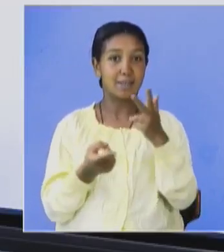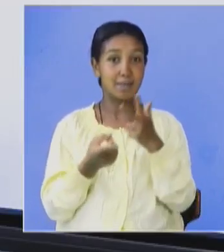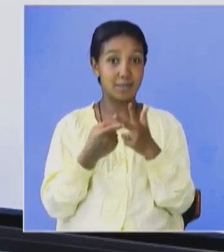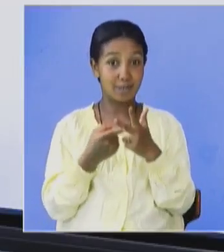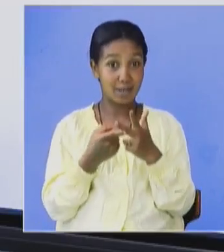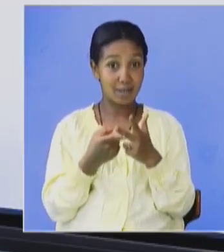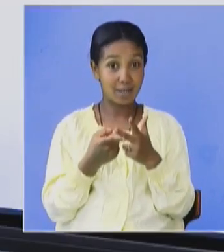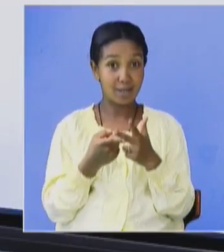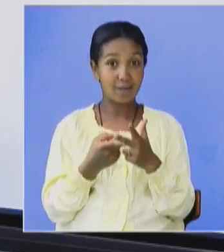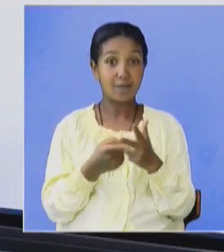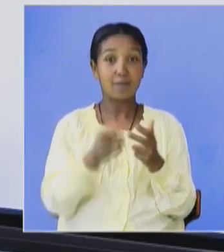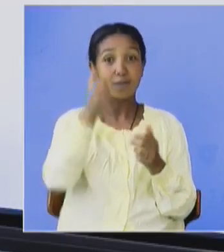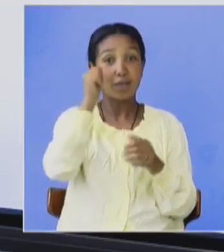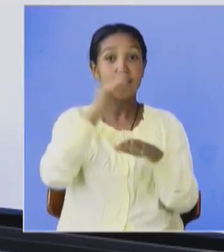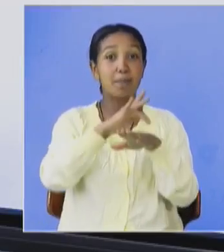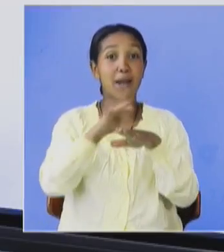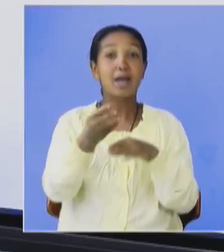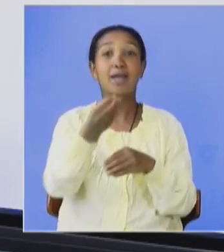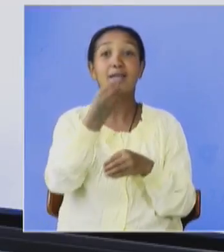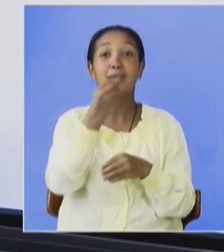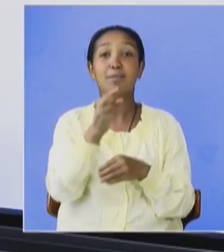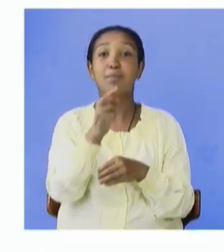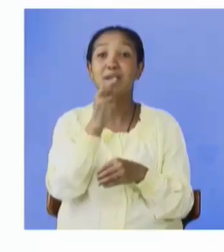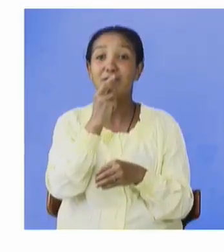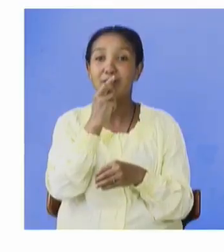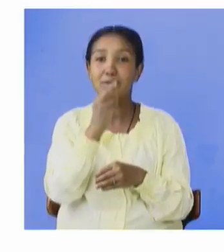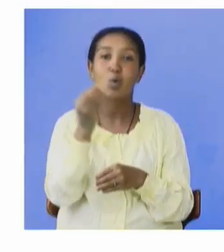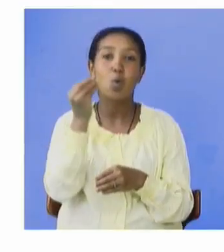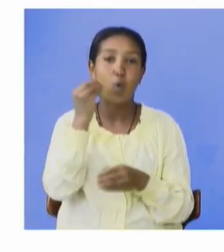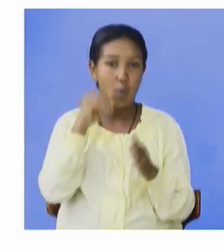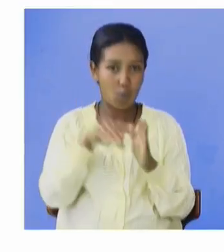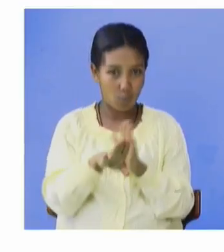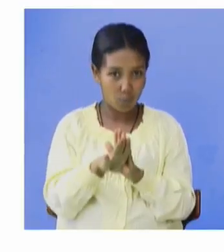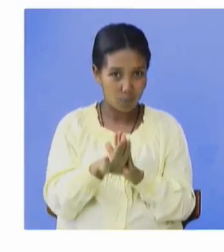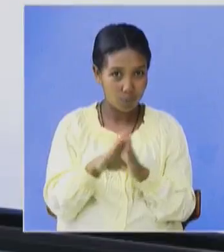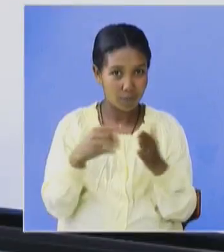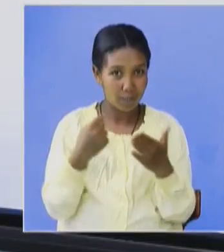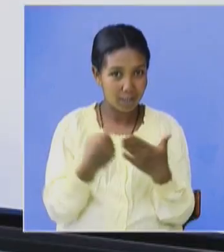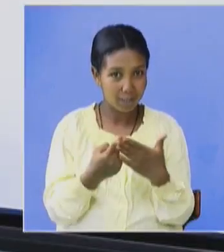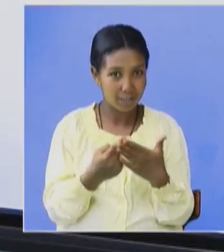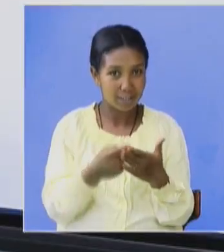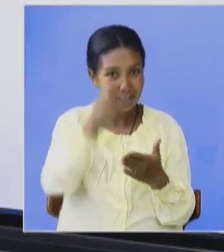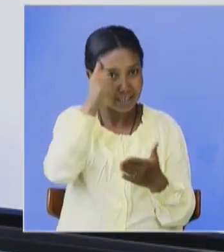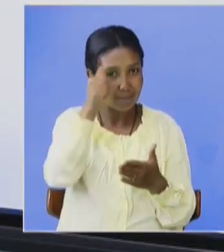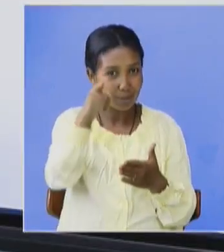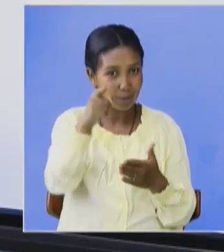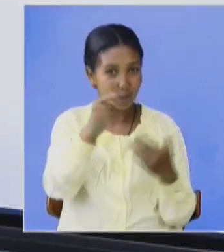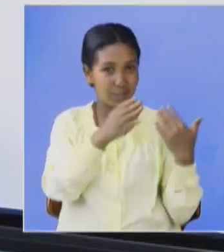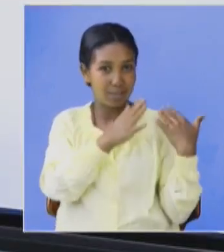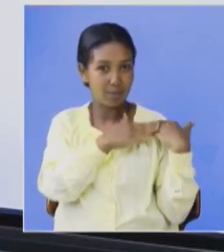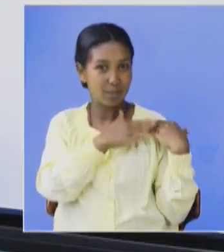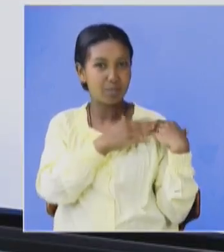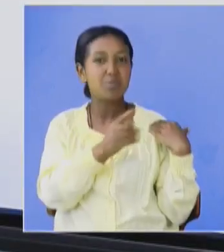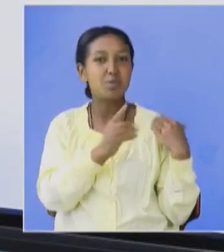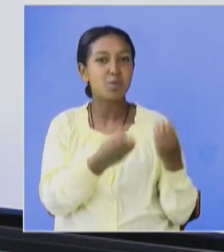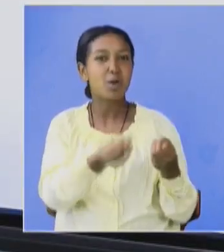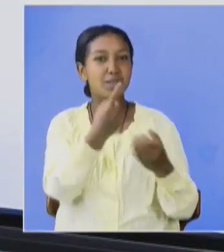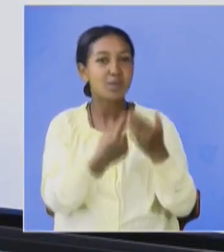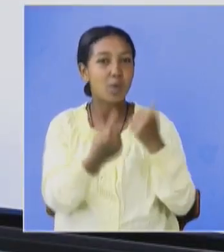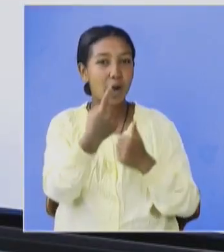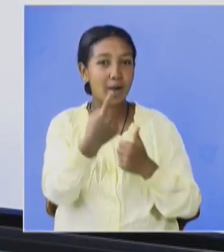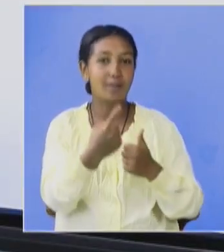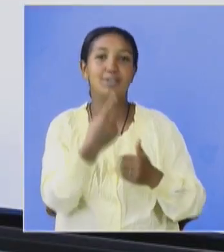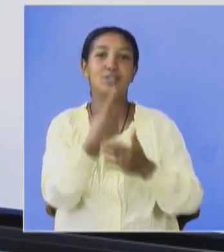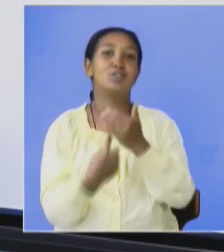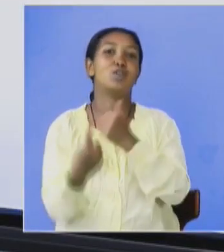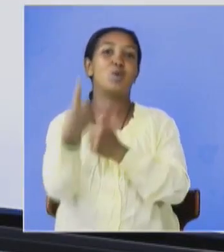3. He blank eat breakfast at home. Here is a subject, what's called singular